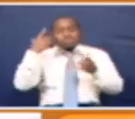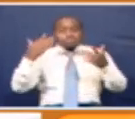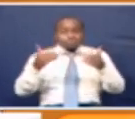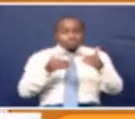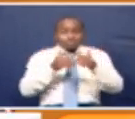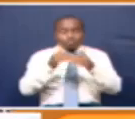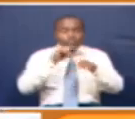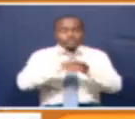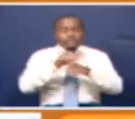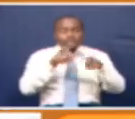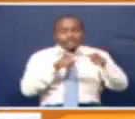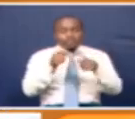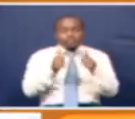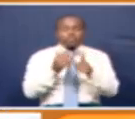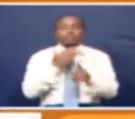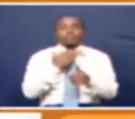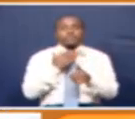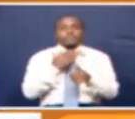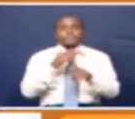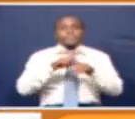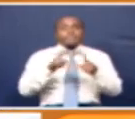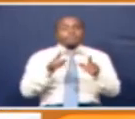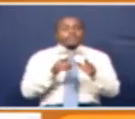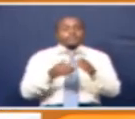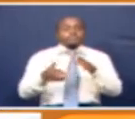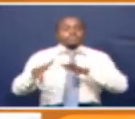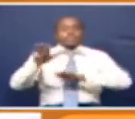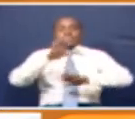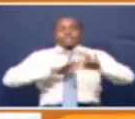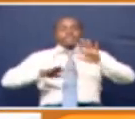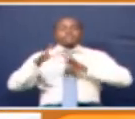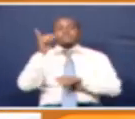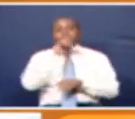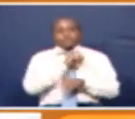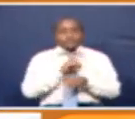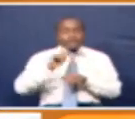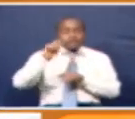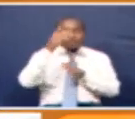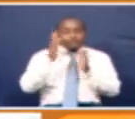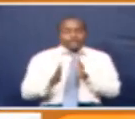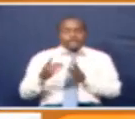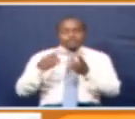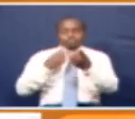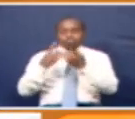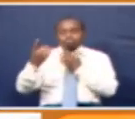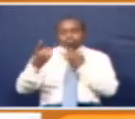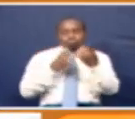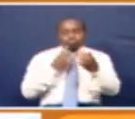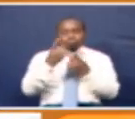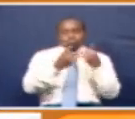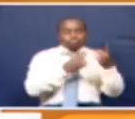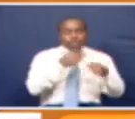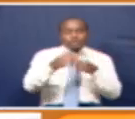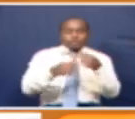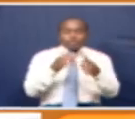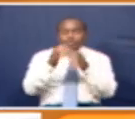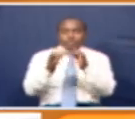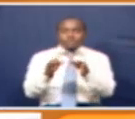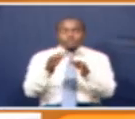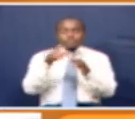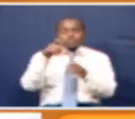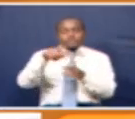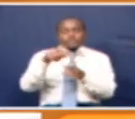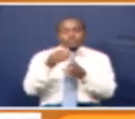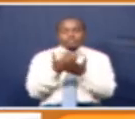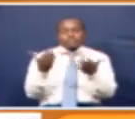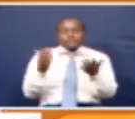kind of governance that we wanted, but we have been taken back. Now, Kenyans are debating whether we need to have things